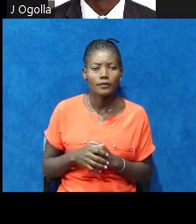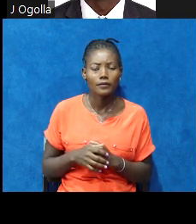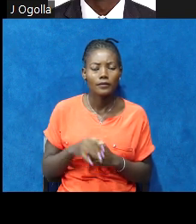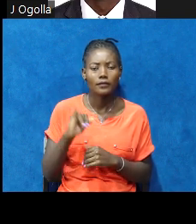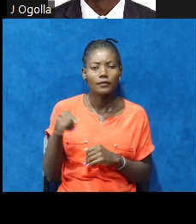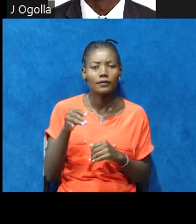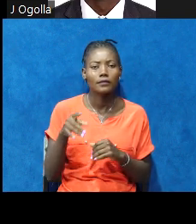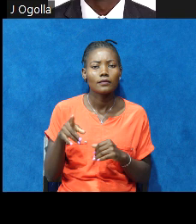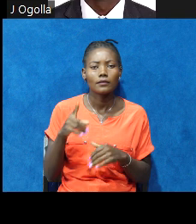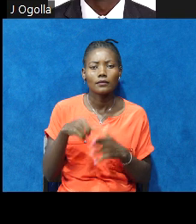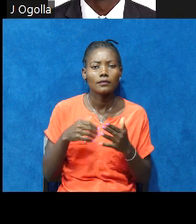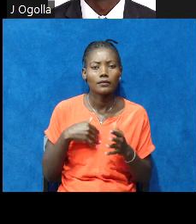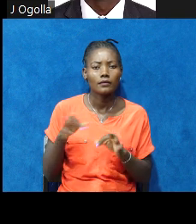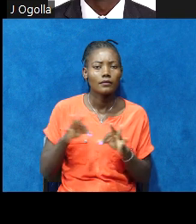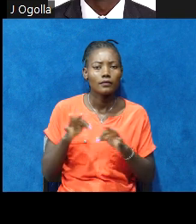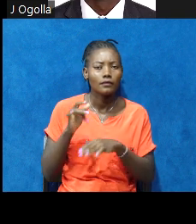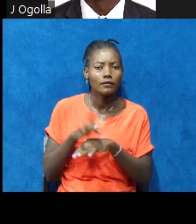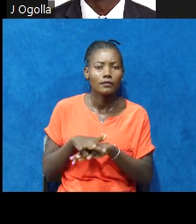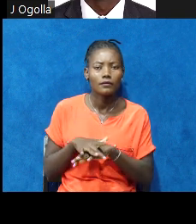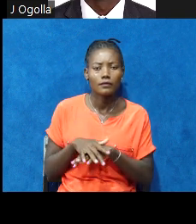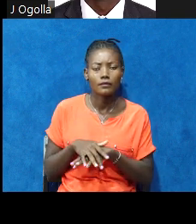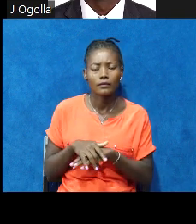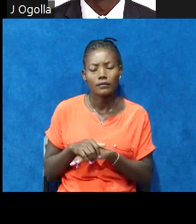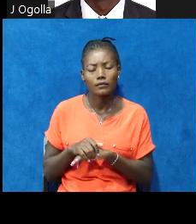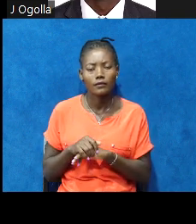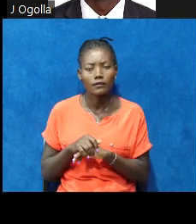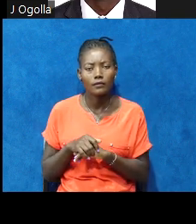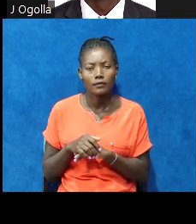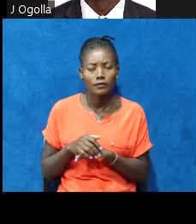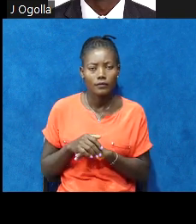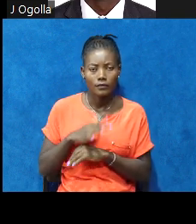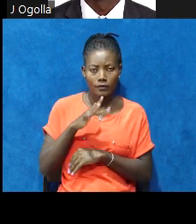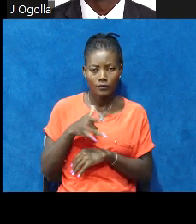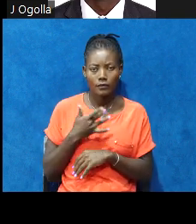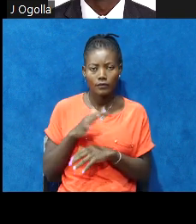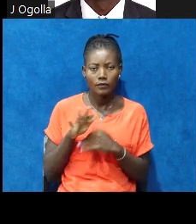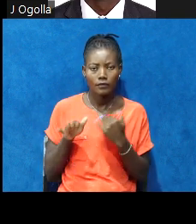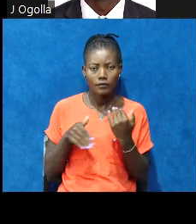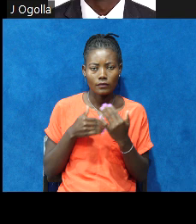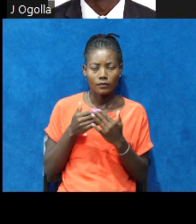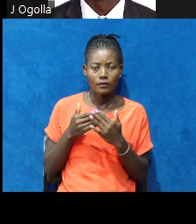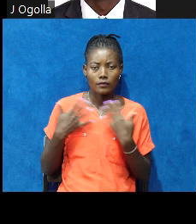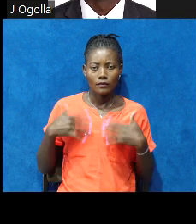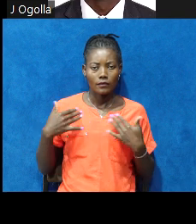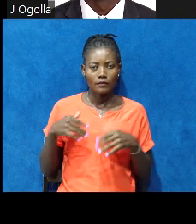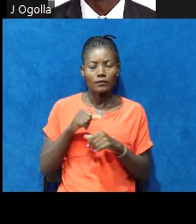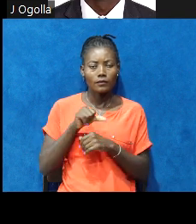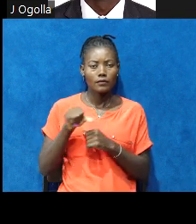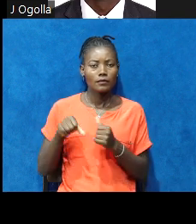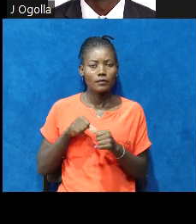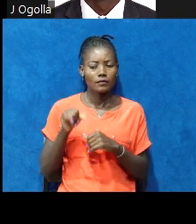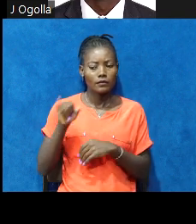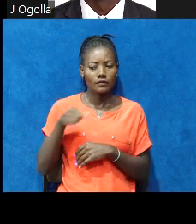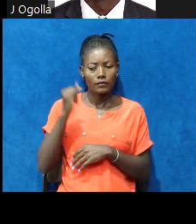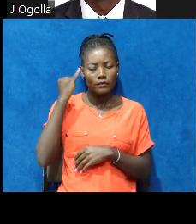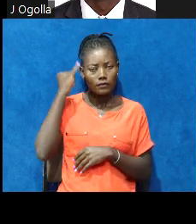earlier, putting yourself in the game, feeling, you know, all the, you know, the crowd that is